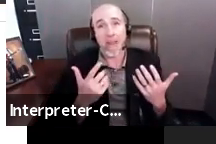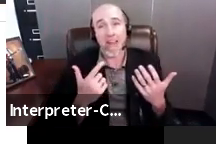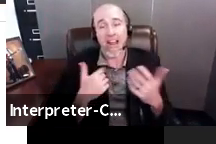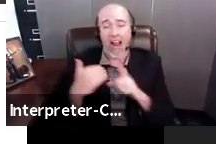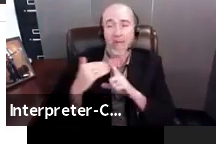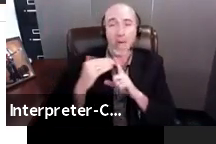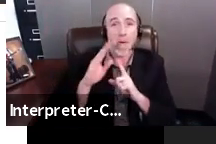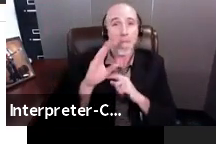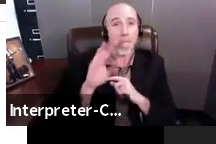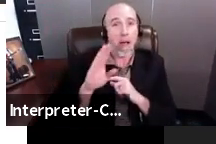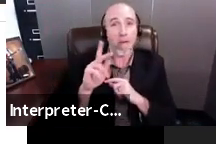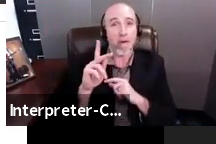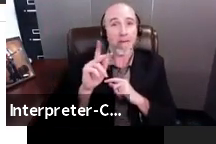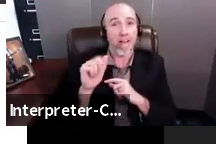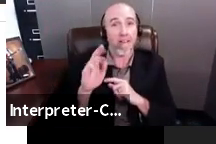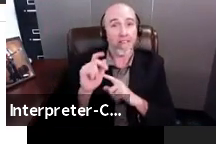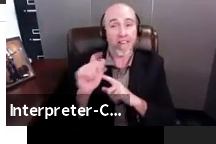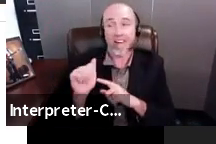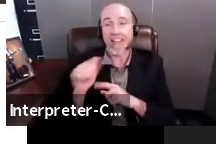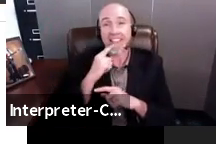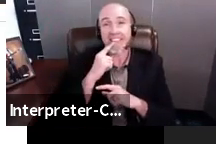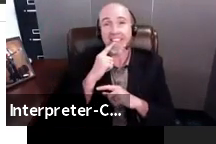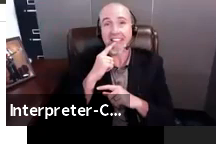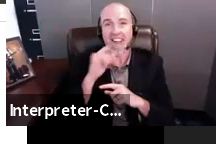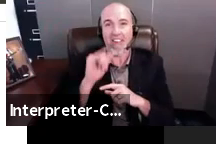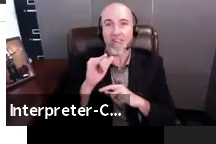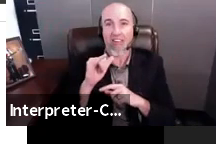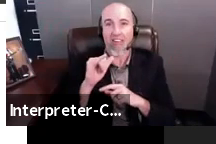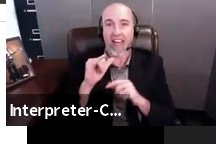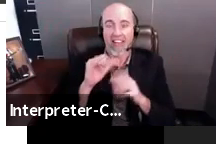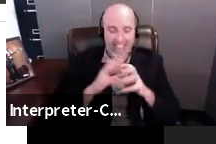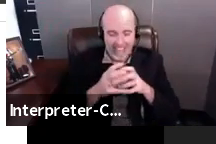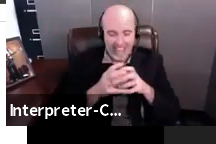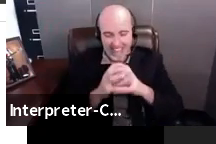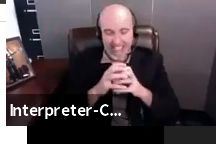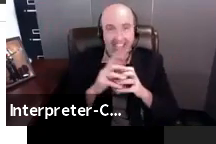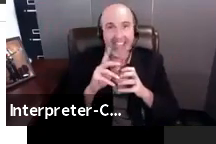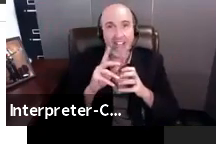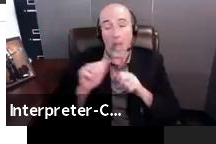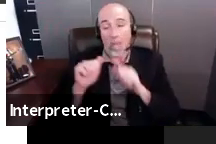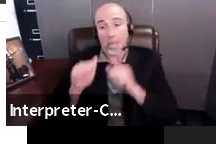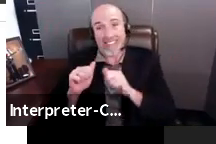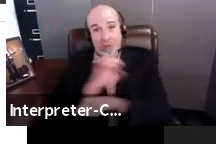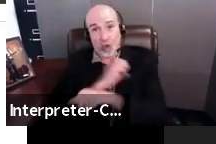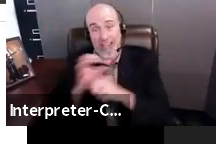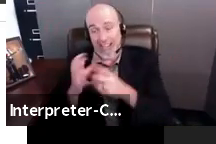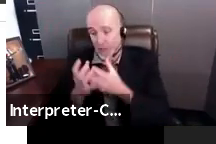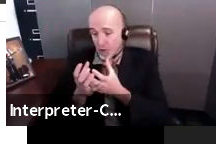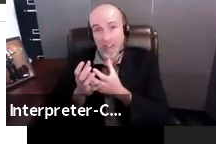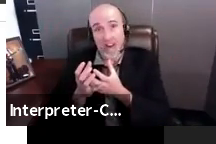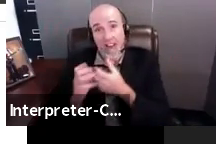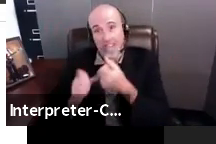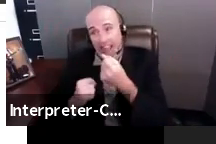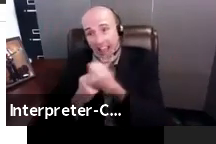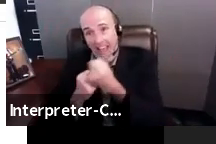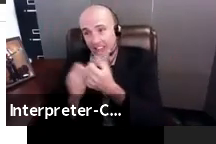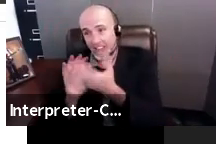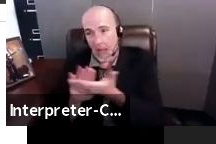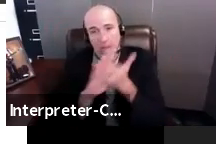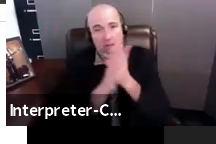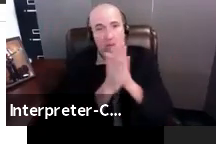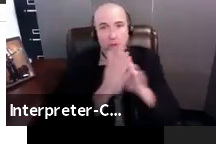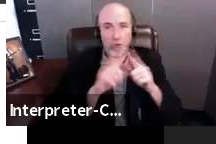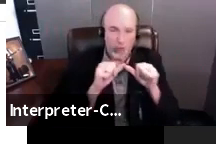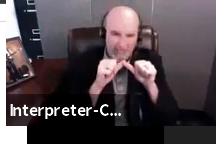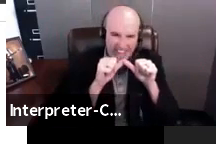Bob Kafka's words about taking the kinetic energy of or the potential energy of advocates and turning it into the